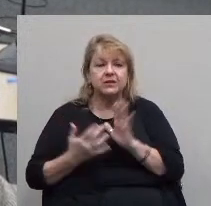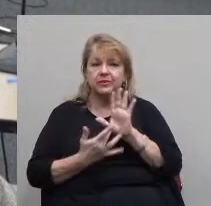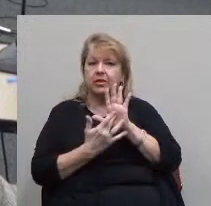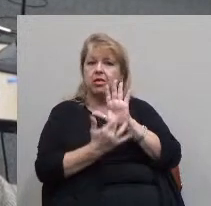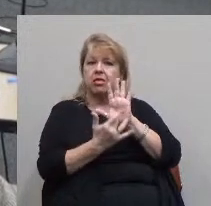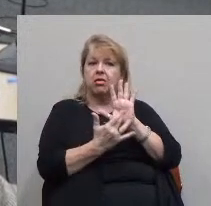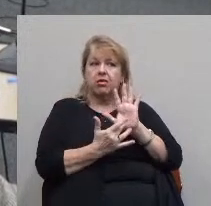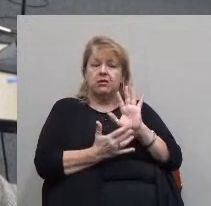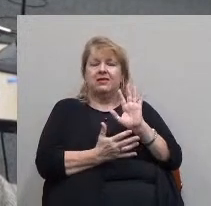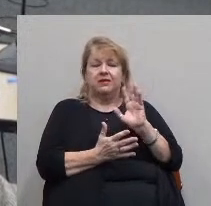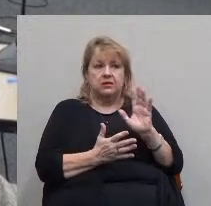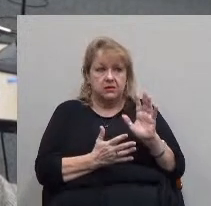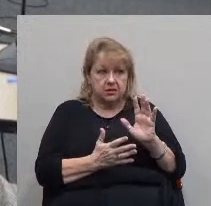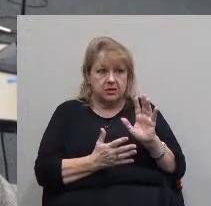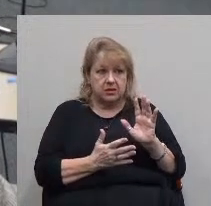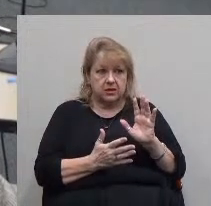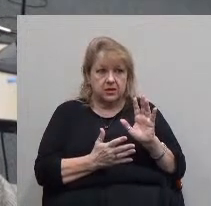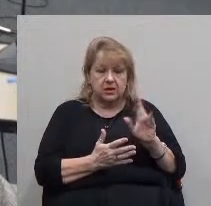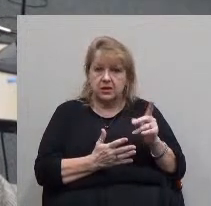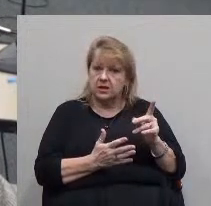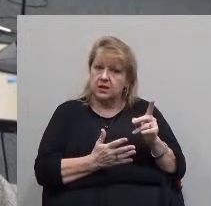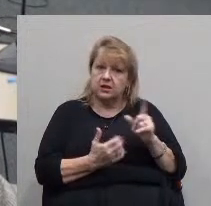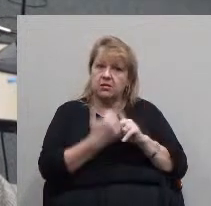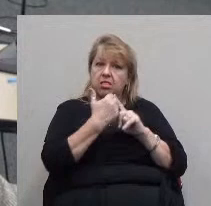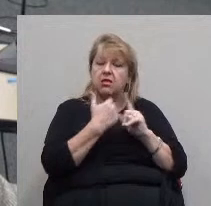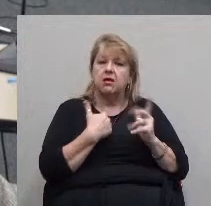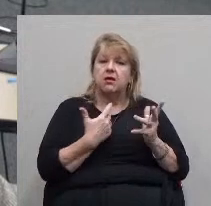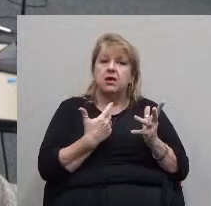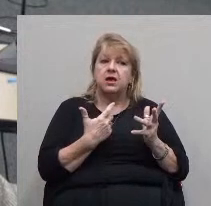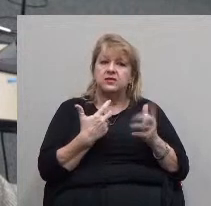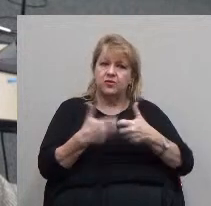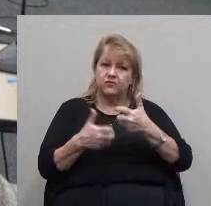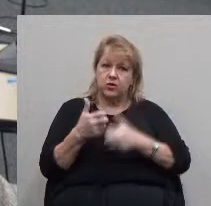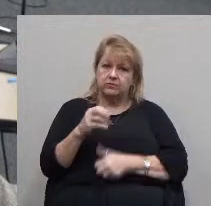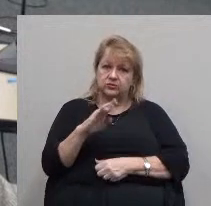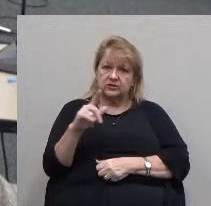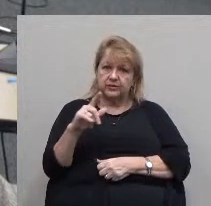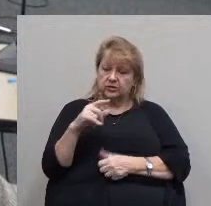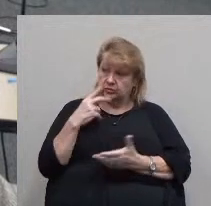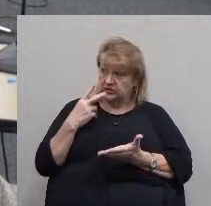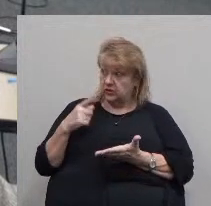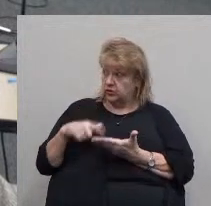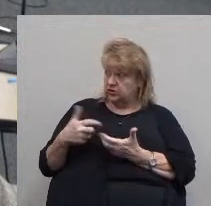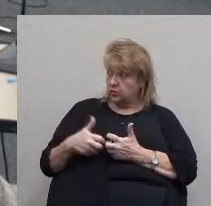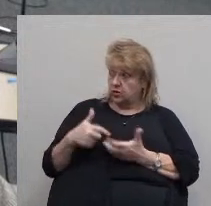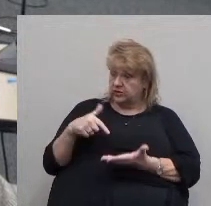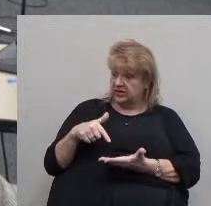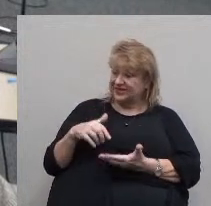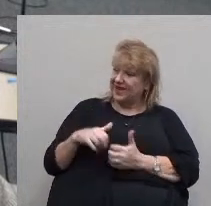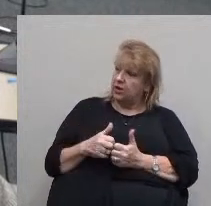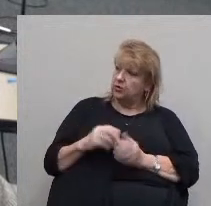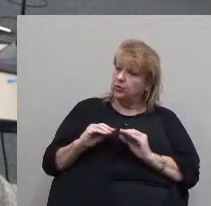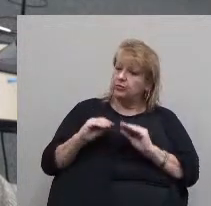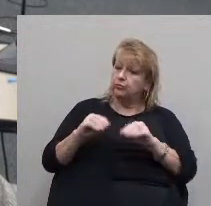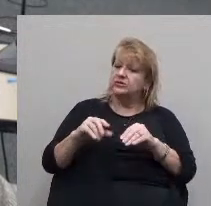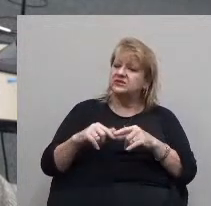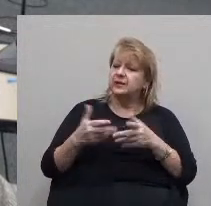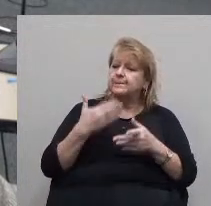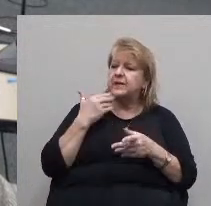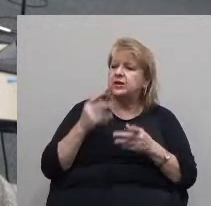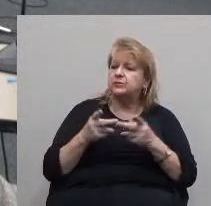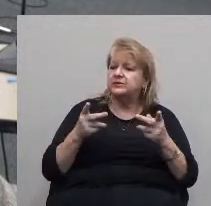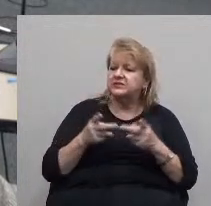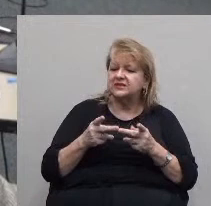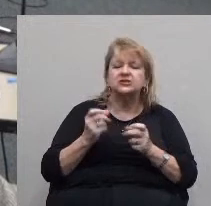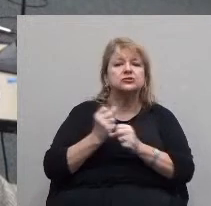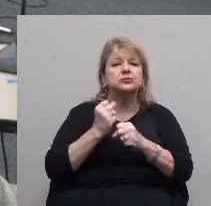bill, and you're looking at the bill and you see problems with it you understand what it looks like on the ground, you say, okay, how can we put it in a better position